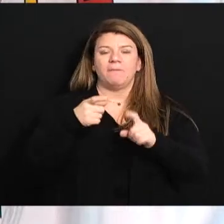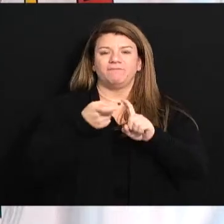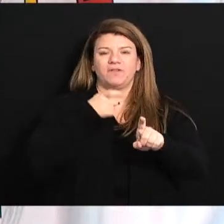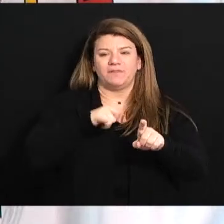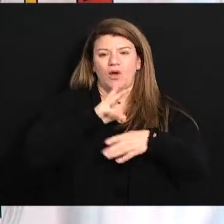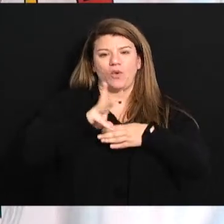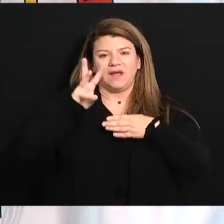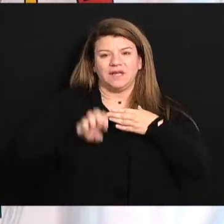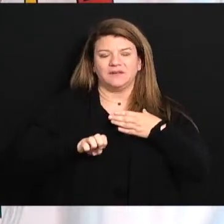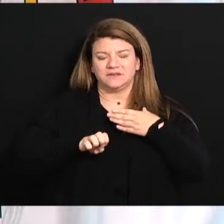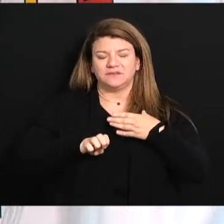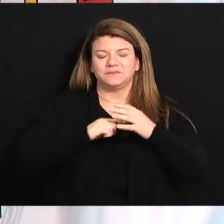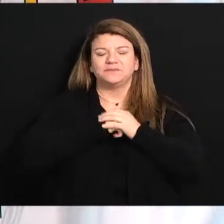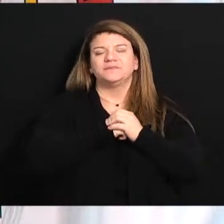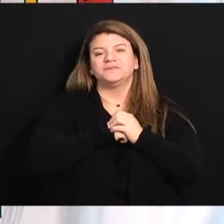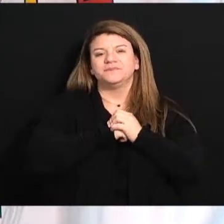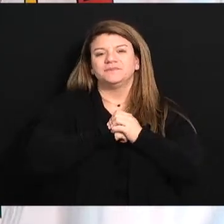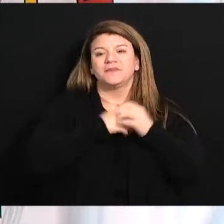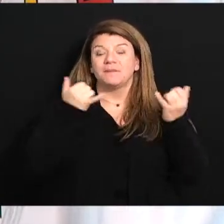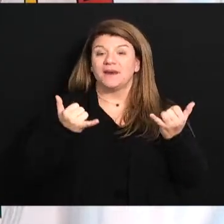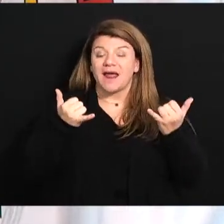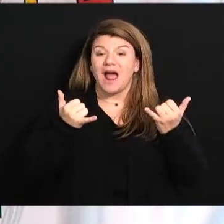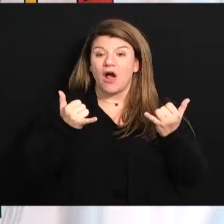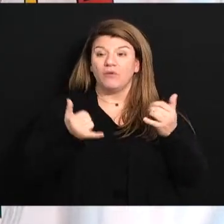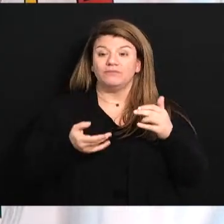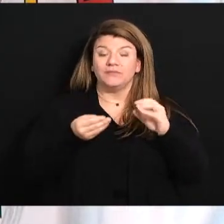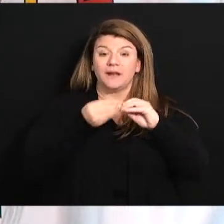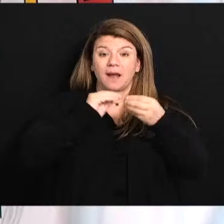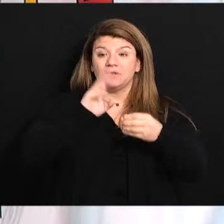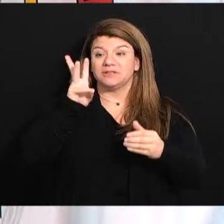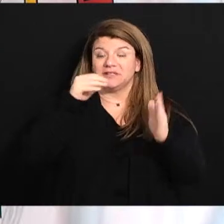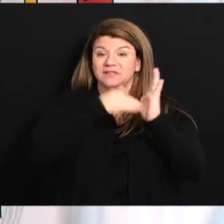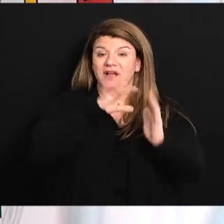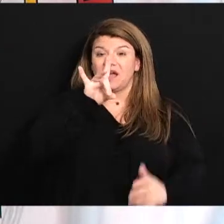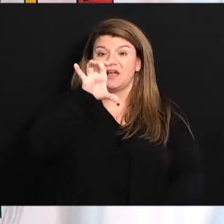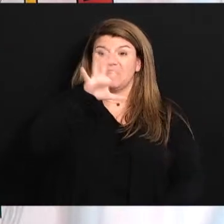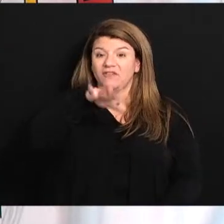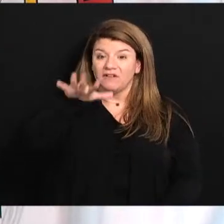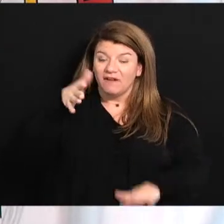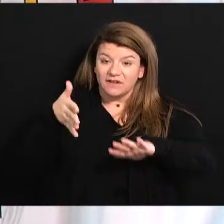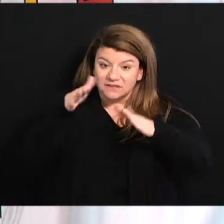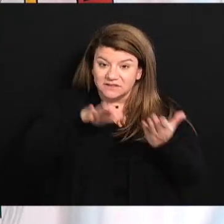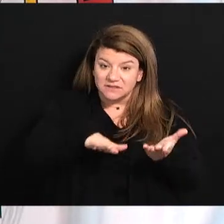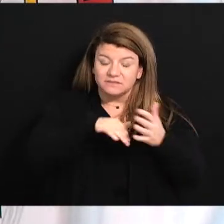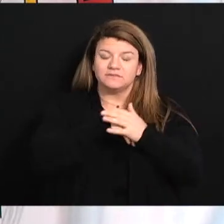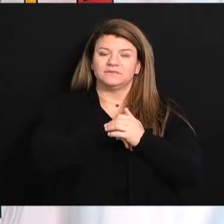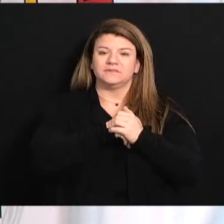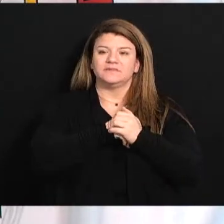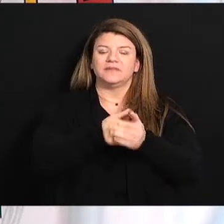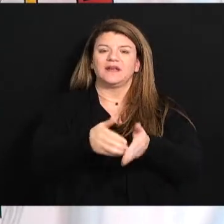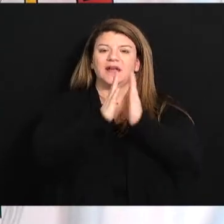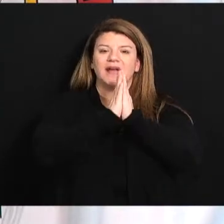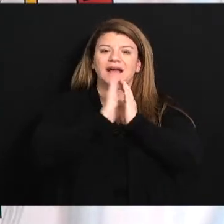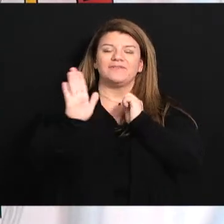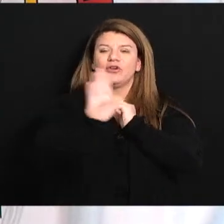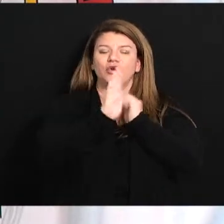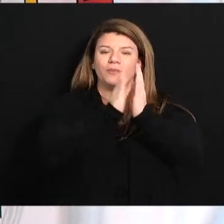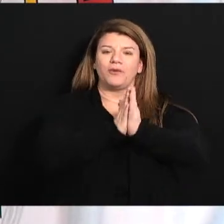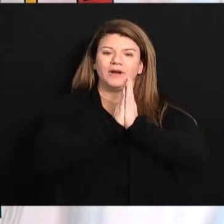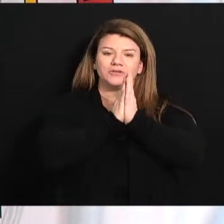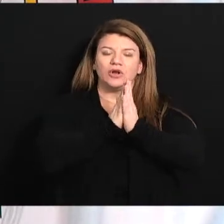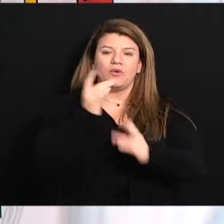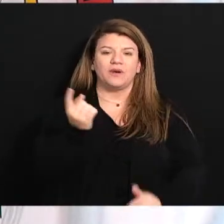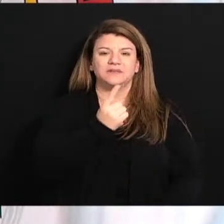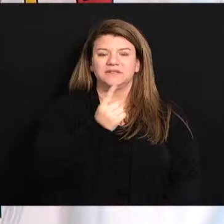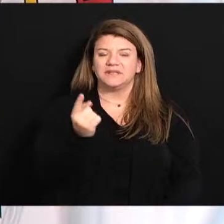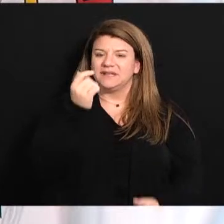weekend, but now we're up to 6,855 deaths. I ask for your prayers always in